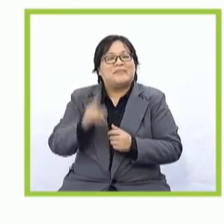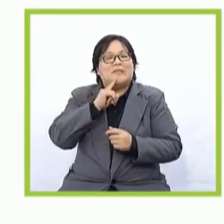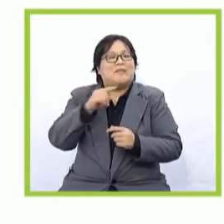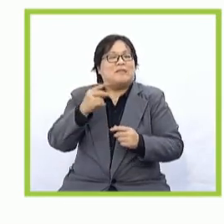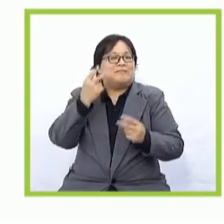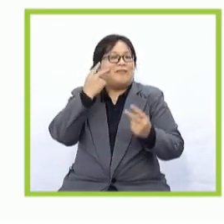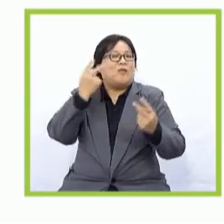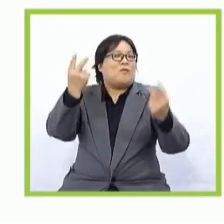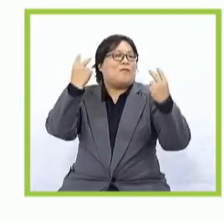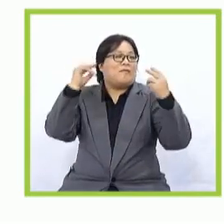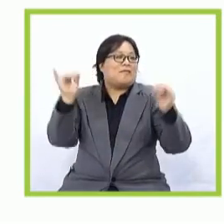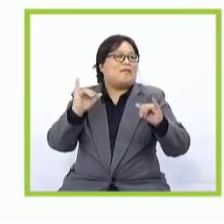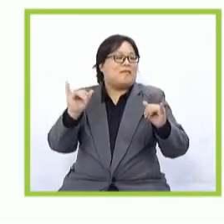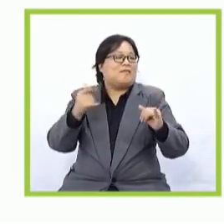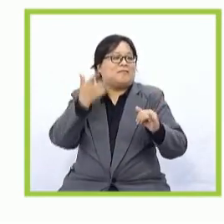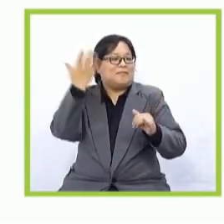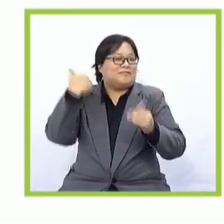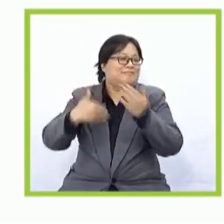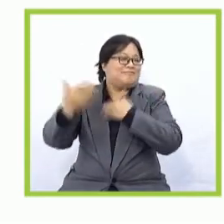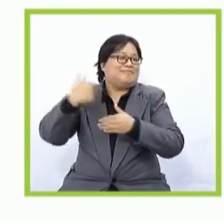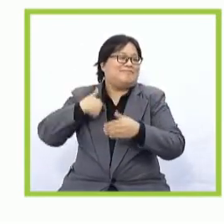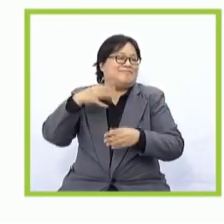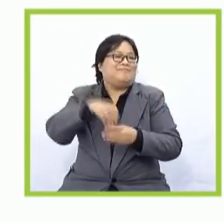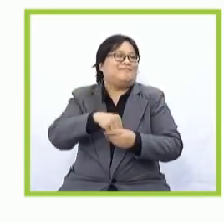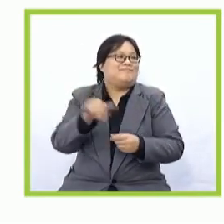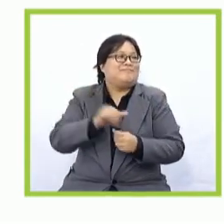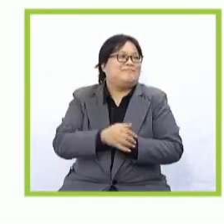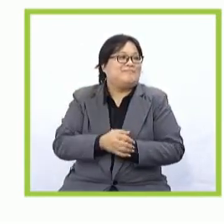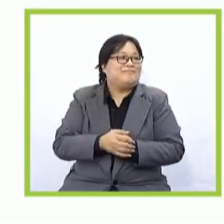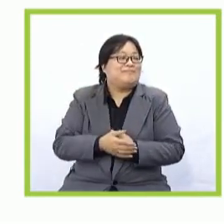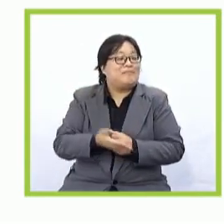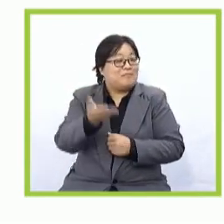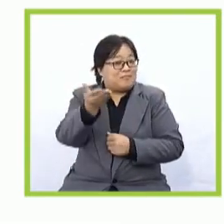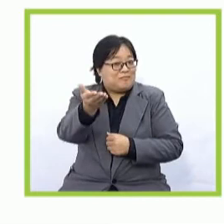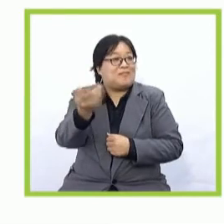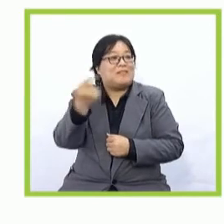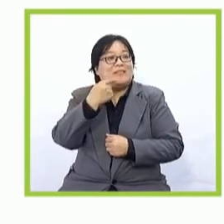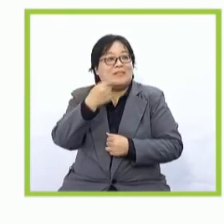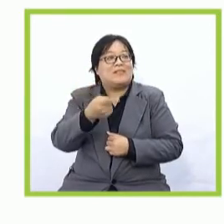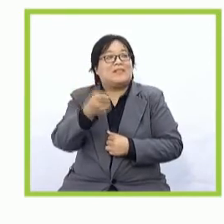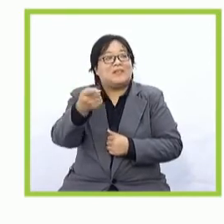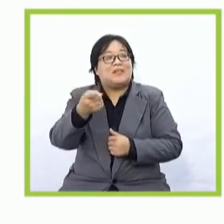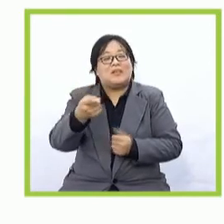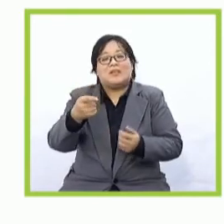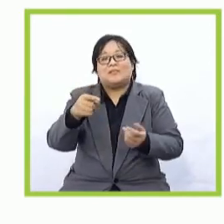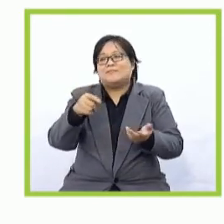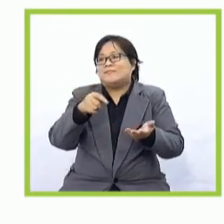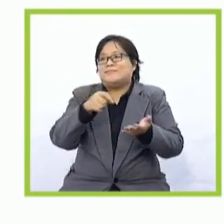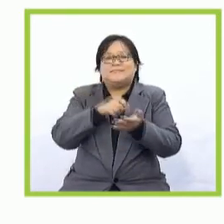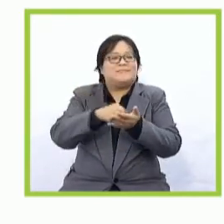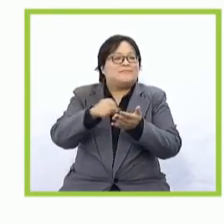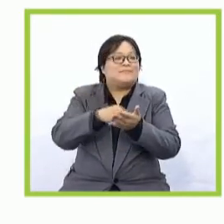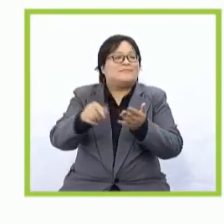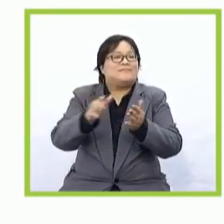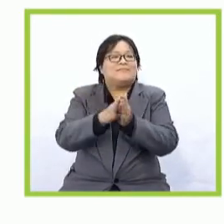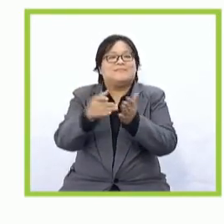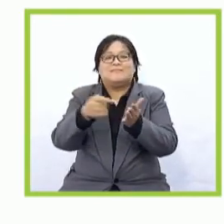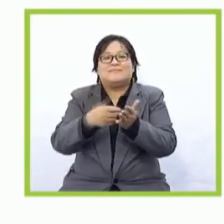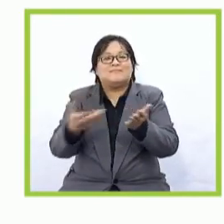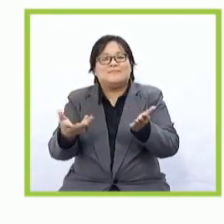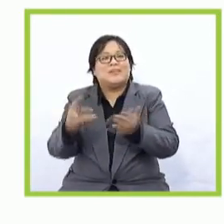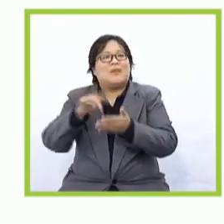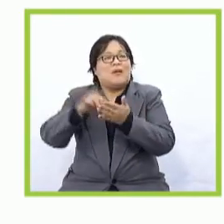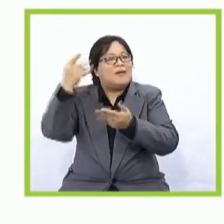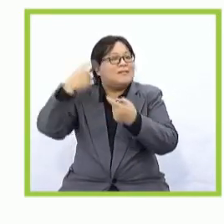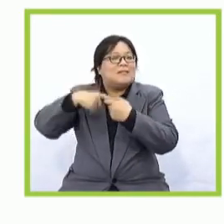for someone who's been in the sector, because you, as you shared, your book is divided in 3 parts, because history